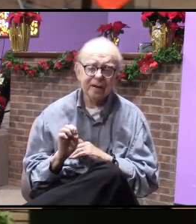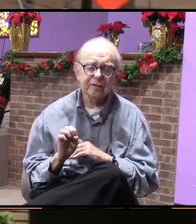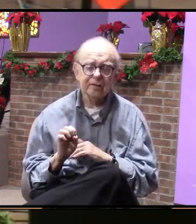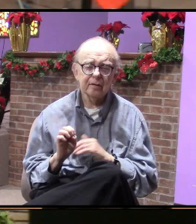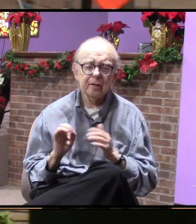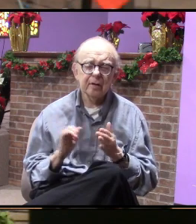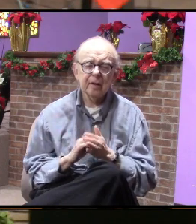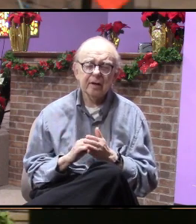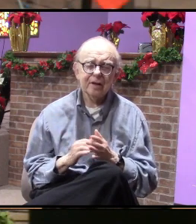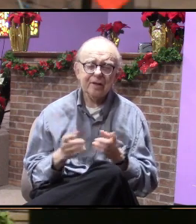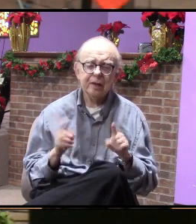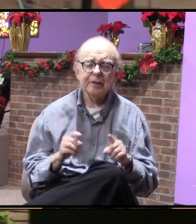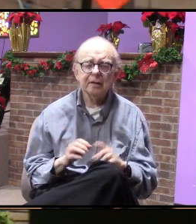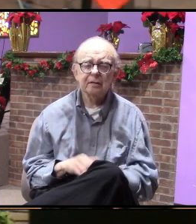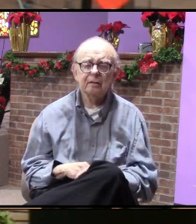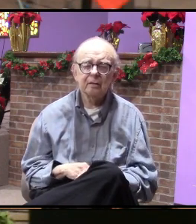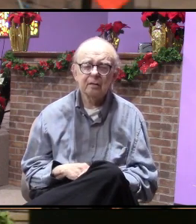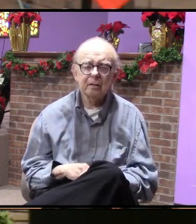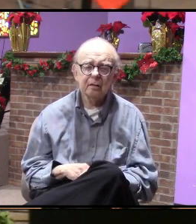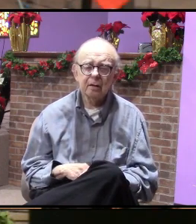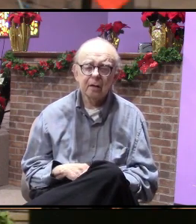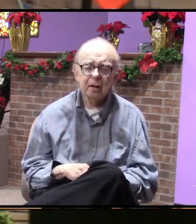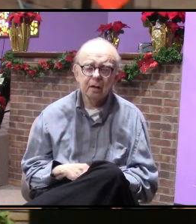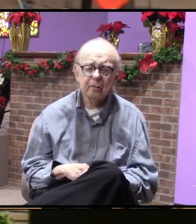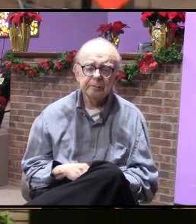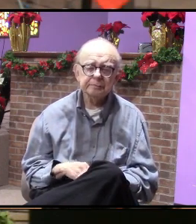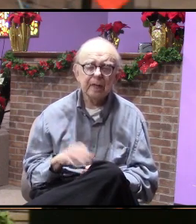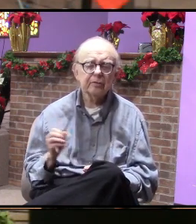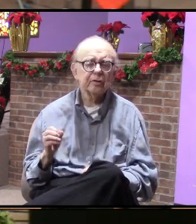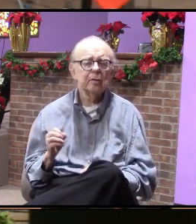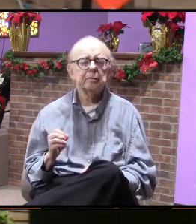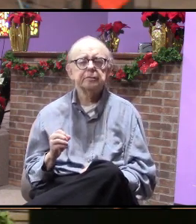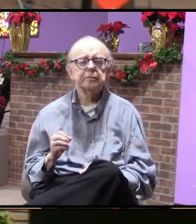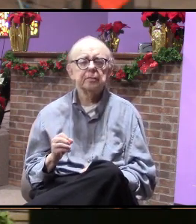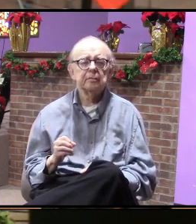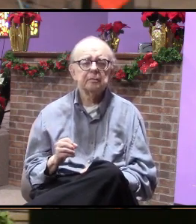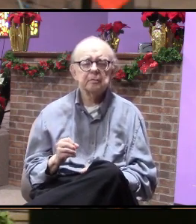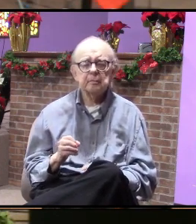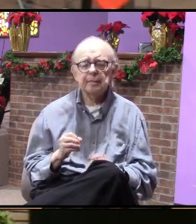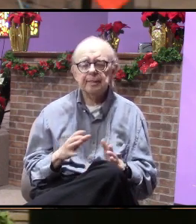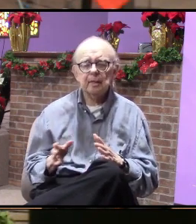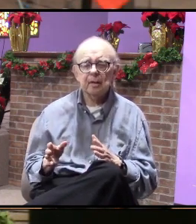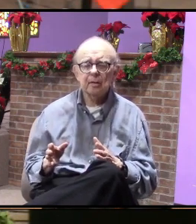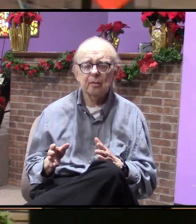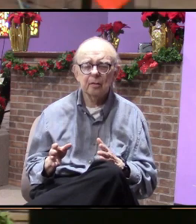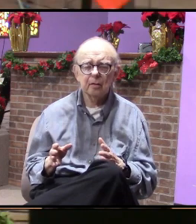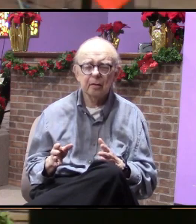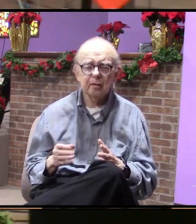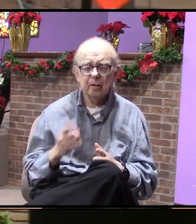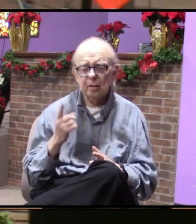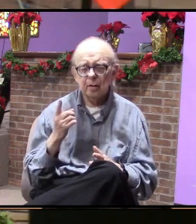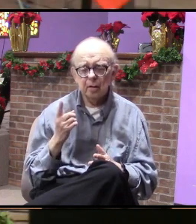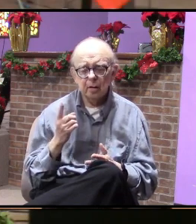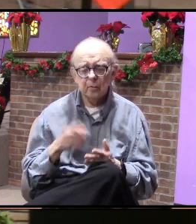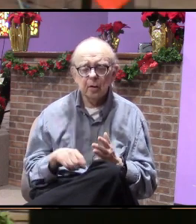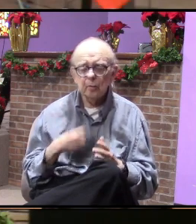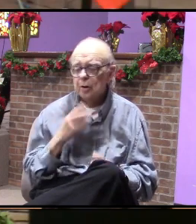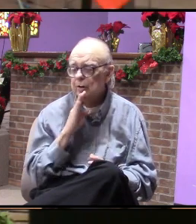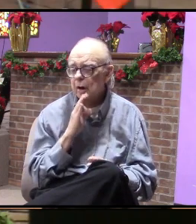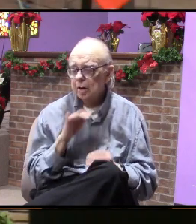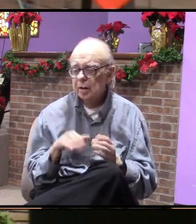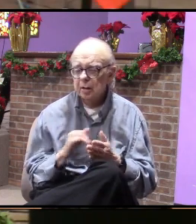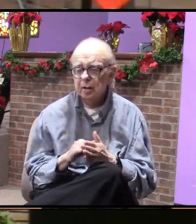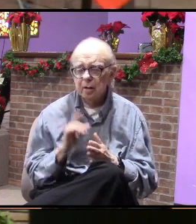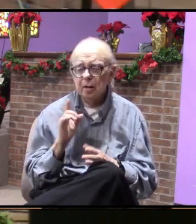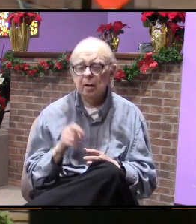cadence that is going on. And so in order to understand what we're talking about,